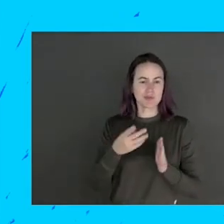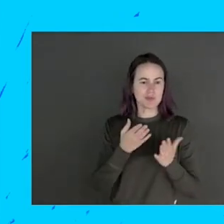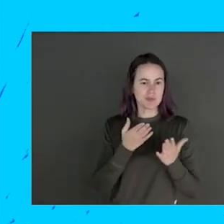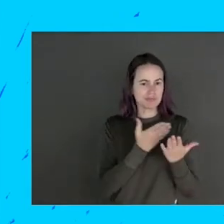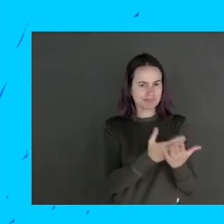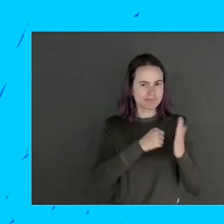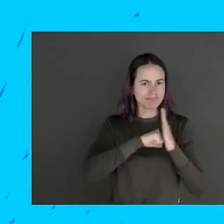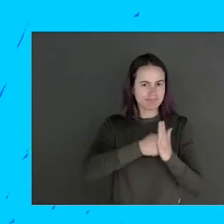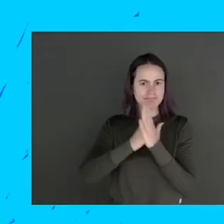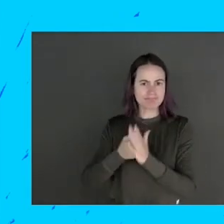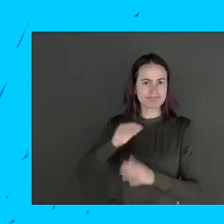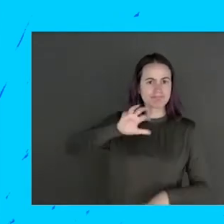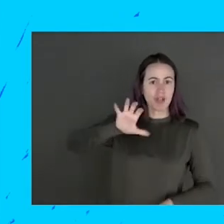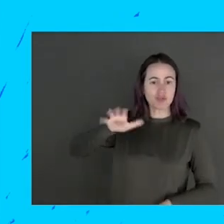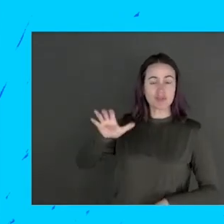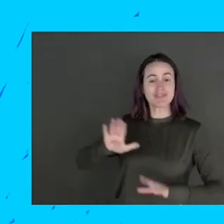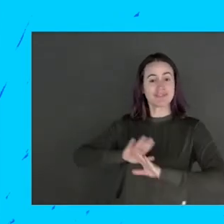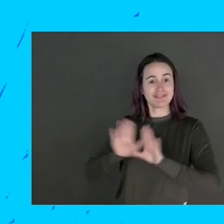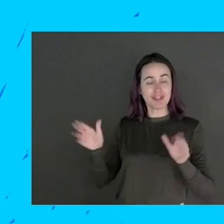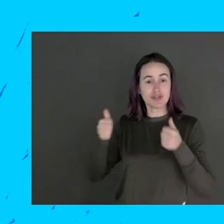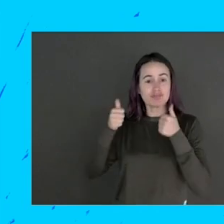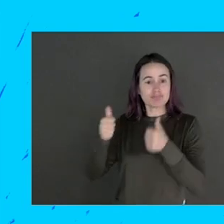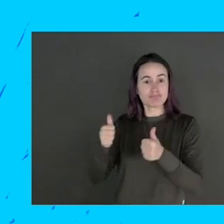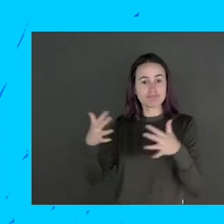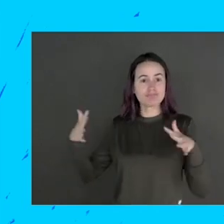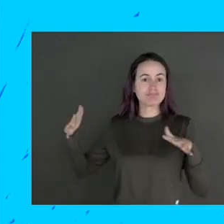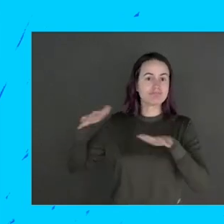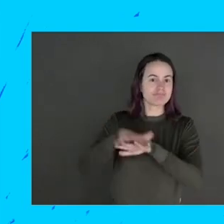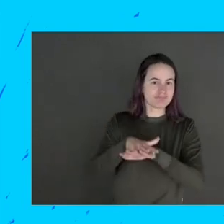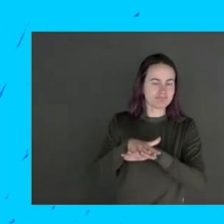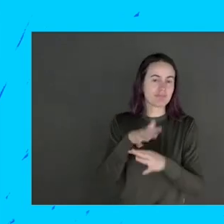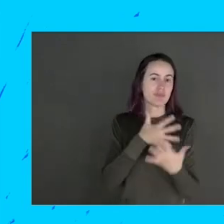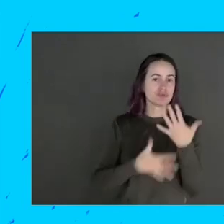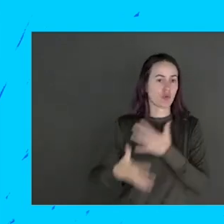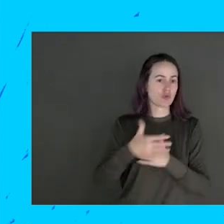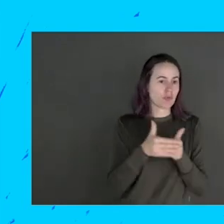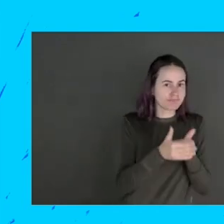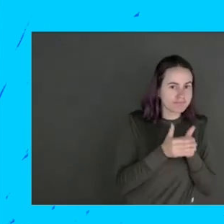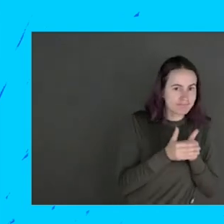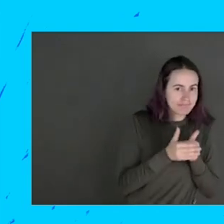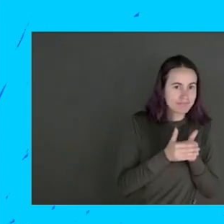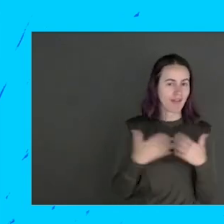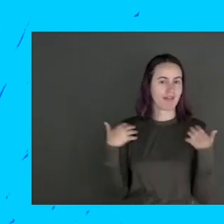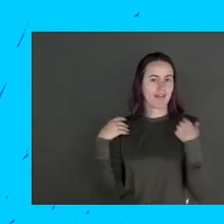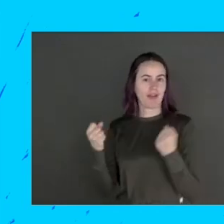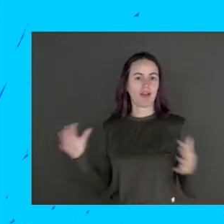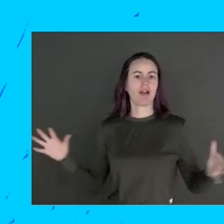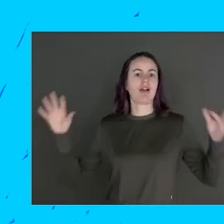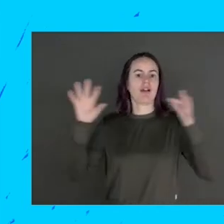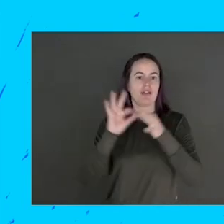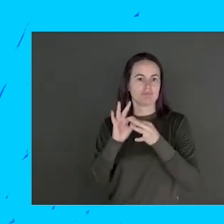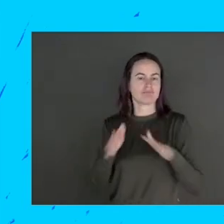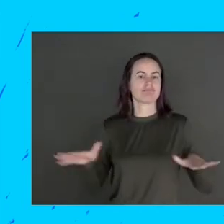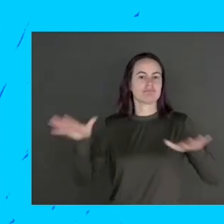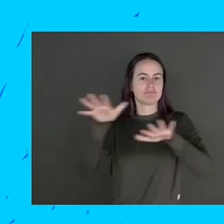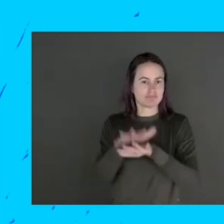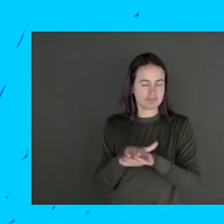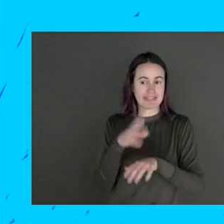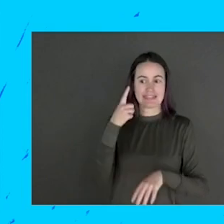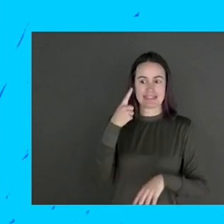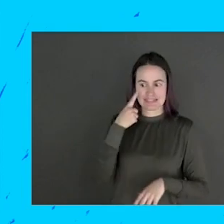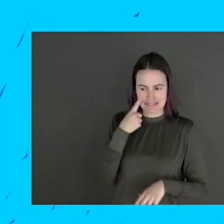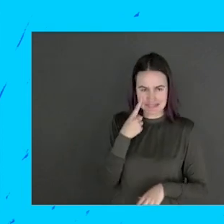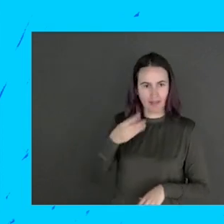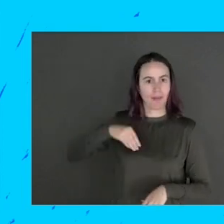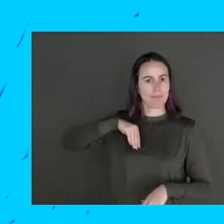to integrate and link social protection with the health sector and the benefit that it has had so far in the fight against HIV